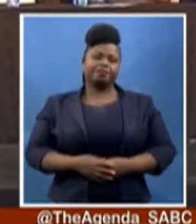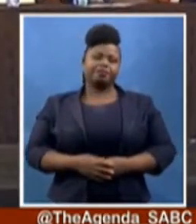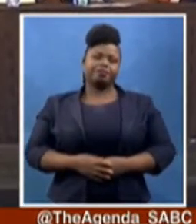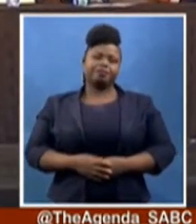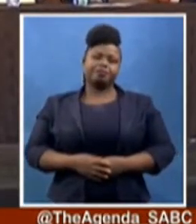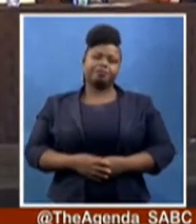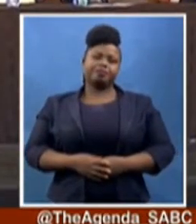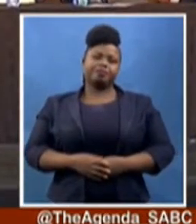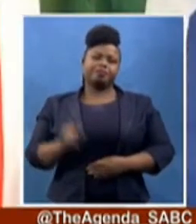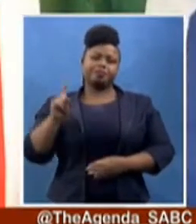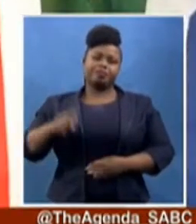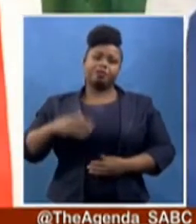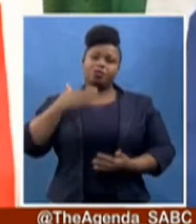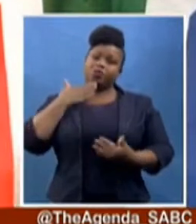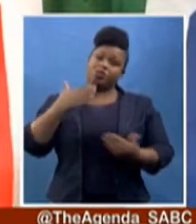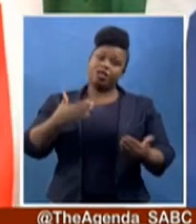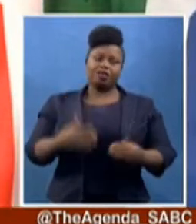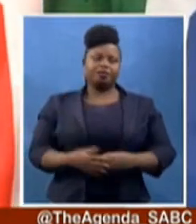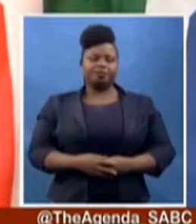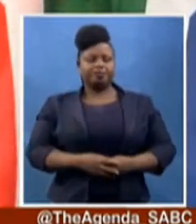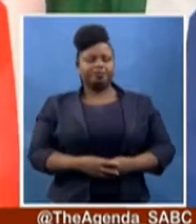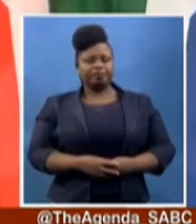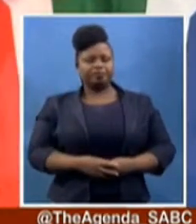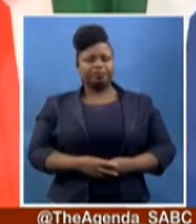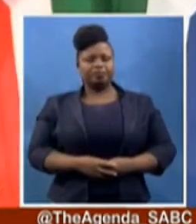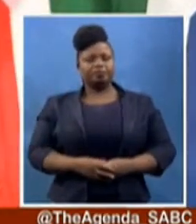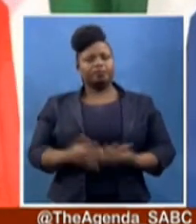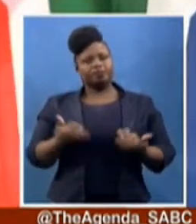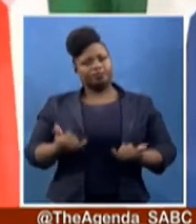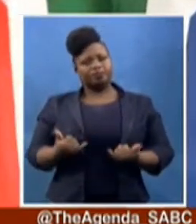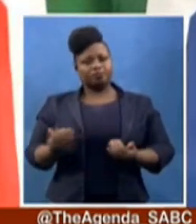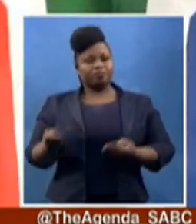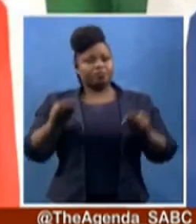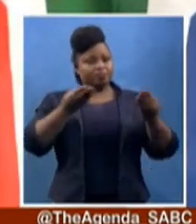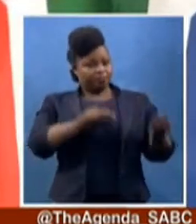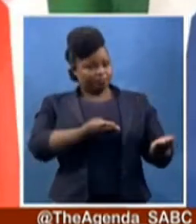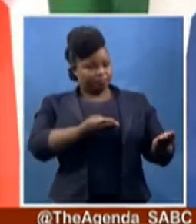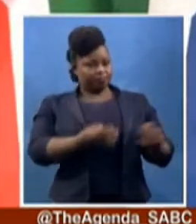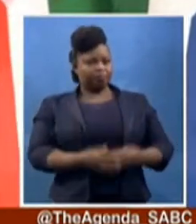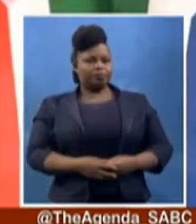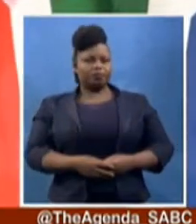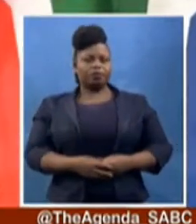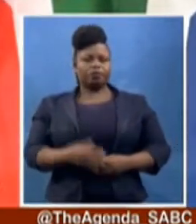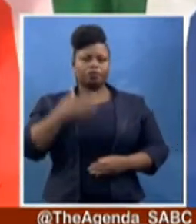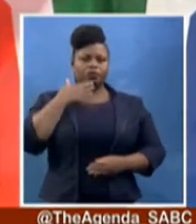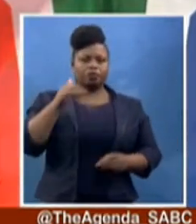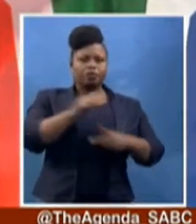So I'm going to give over to the Deputy Minister,